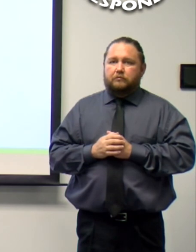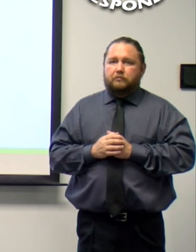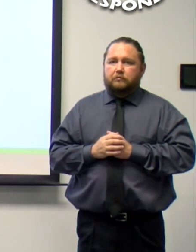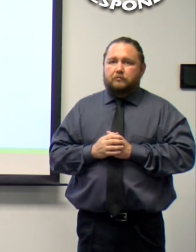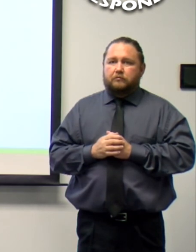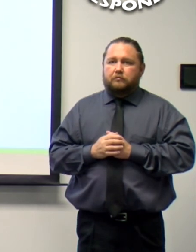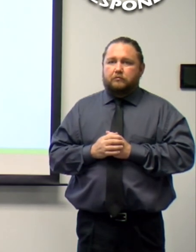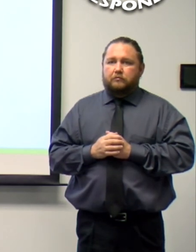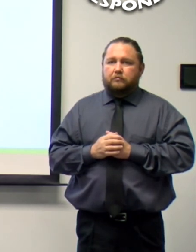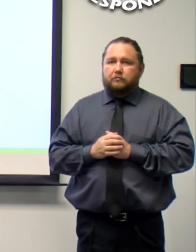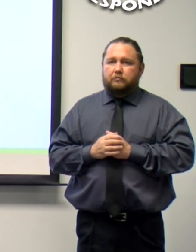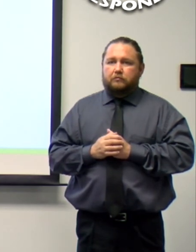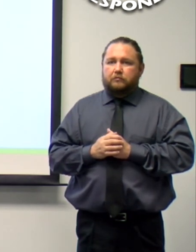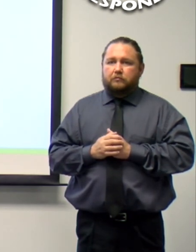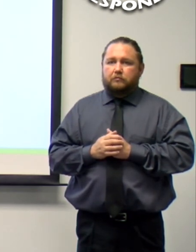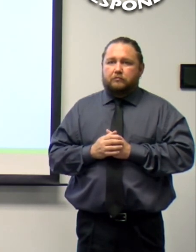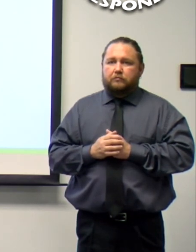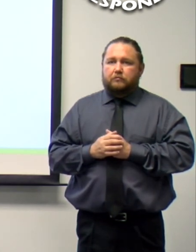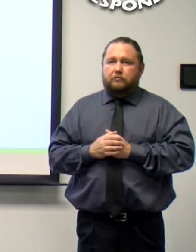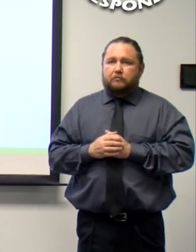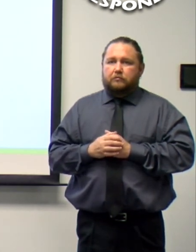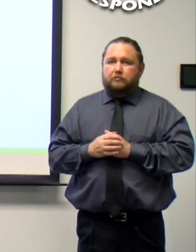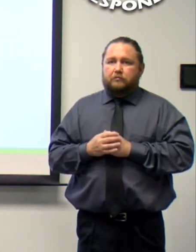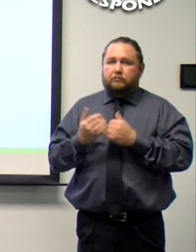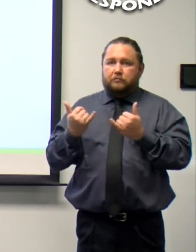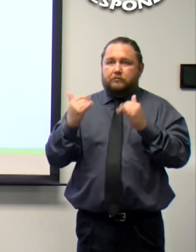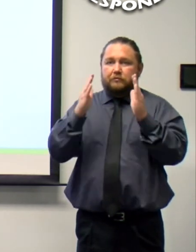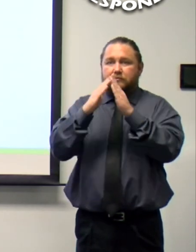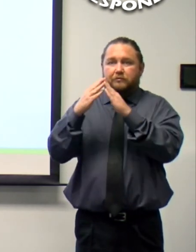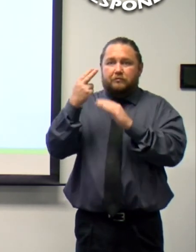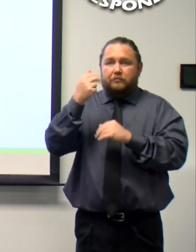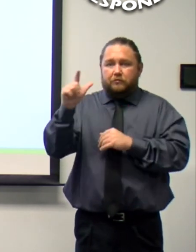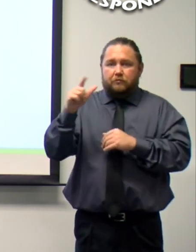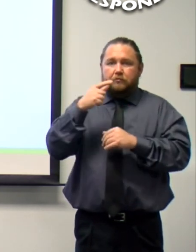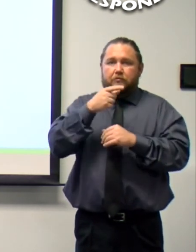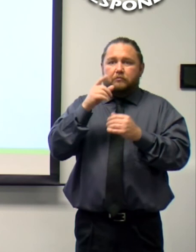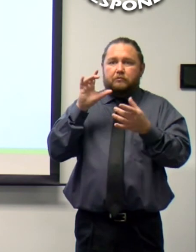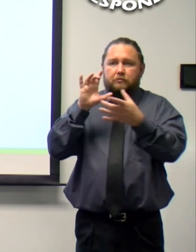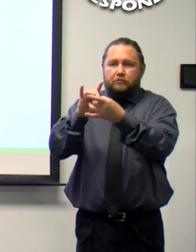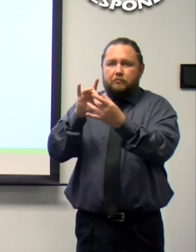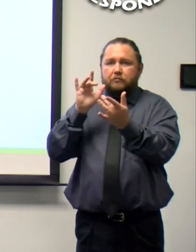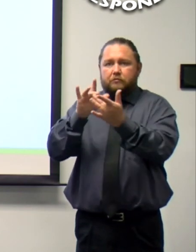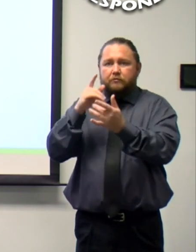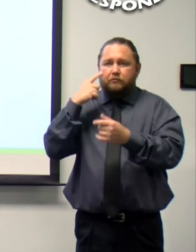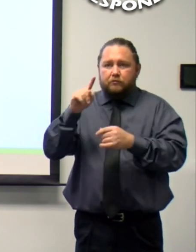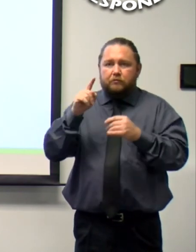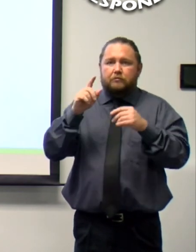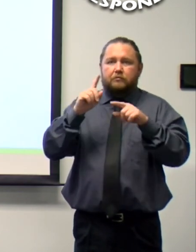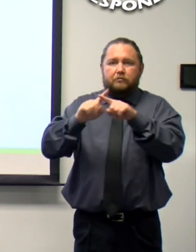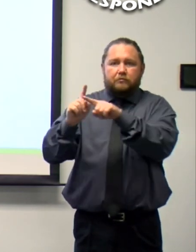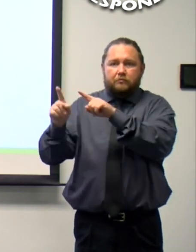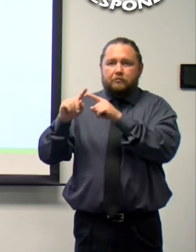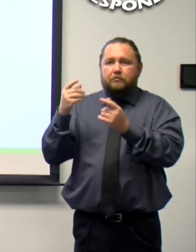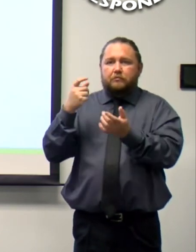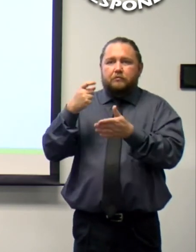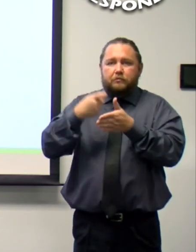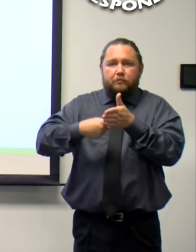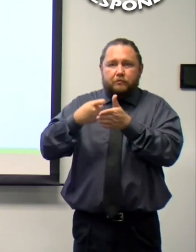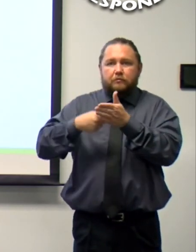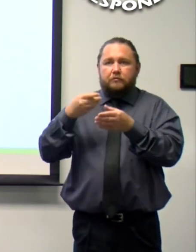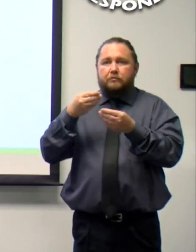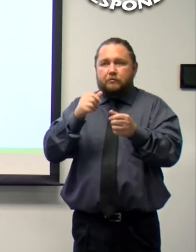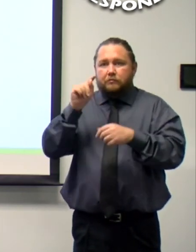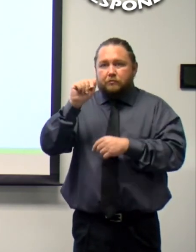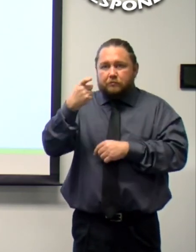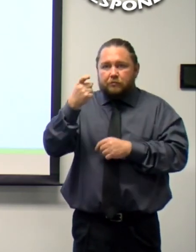and then you can pick it up, or it can be done by mail. We are still doing code enforcement visits. Again, using